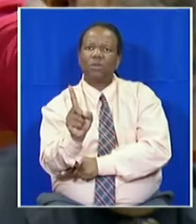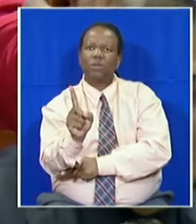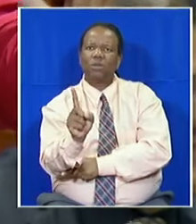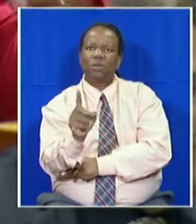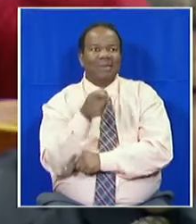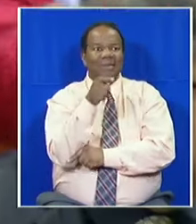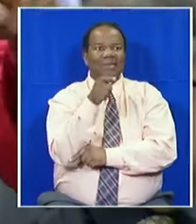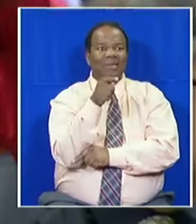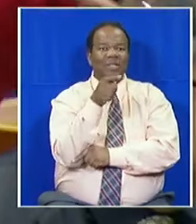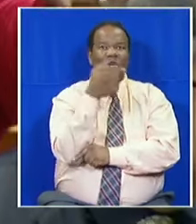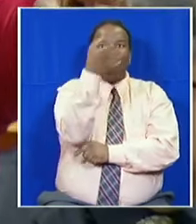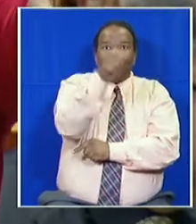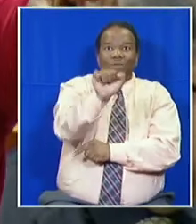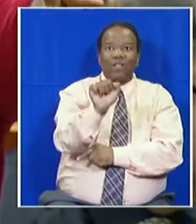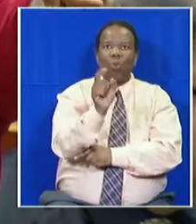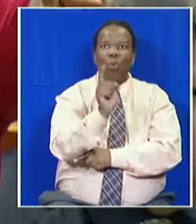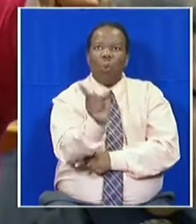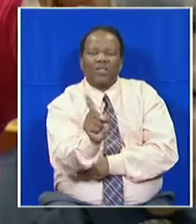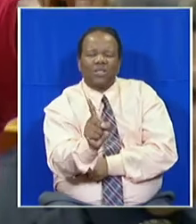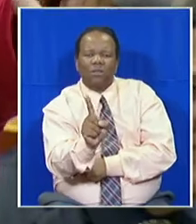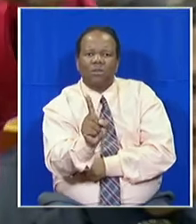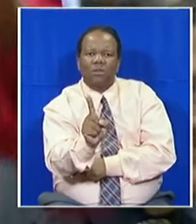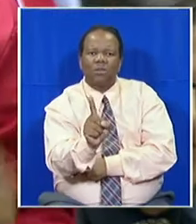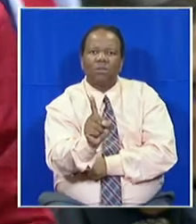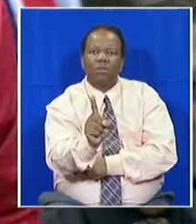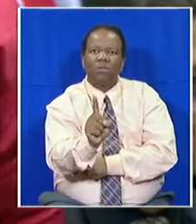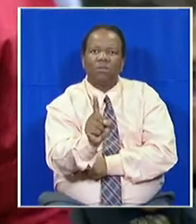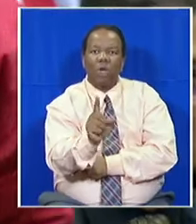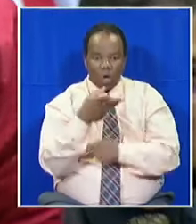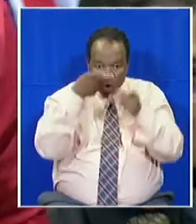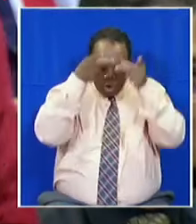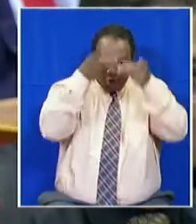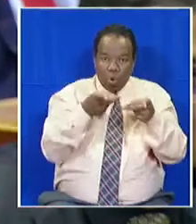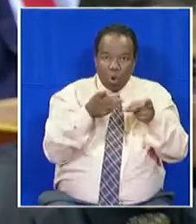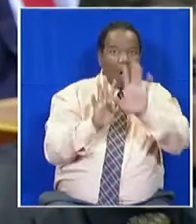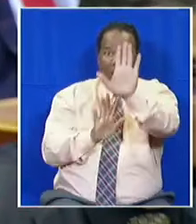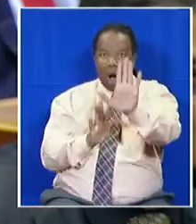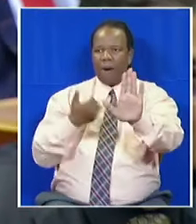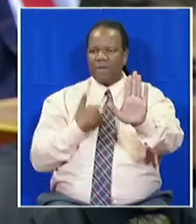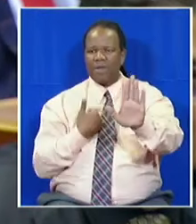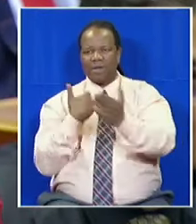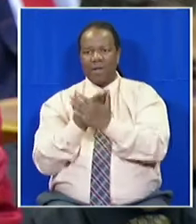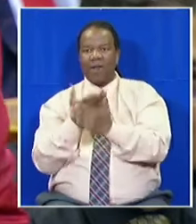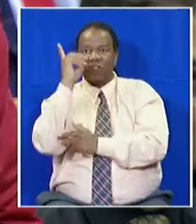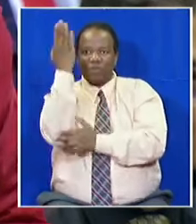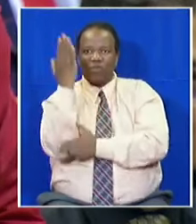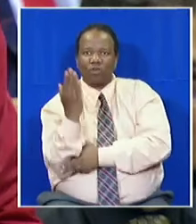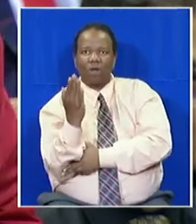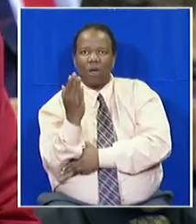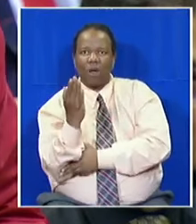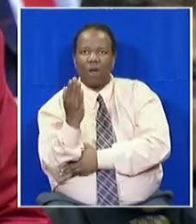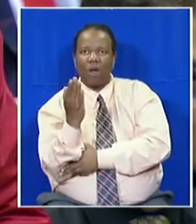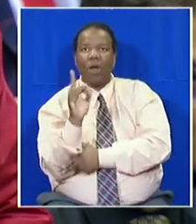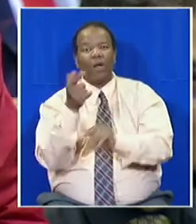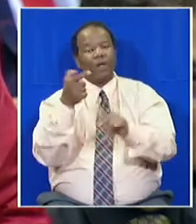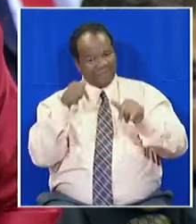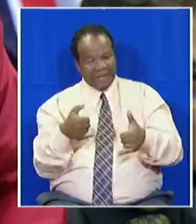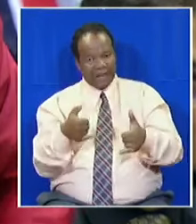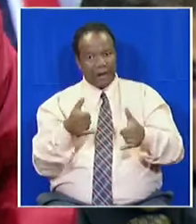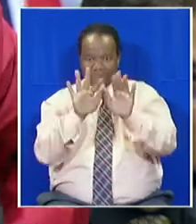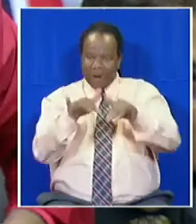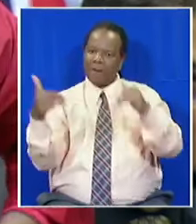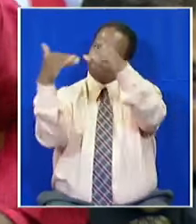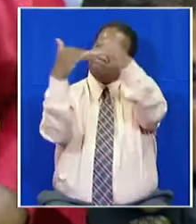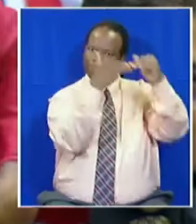point? What was Jackson's point? Can I rule? No, but let me speak. What was Jackson's point? We're all equal here. We're